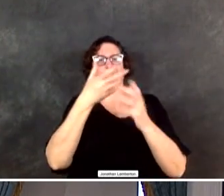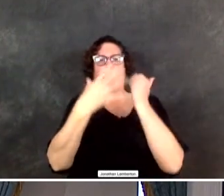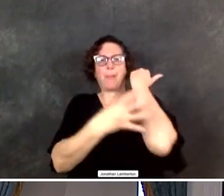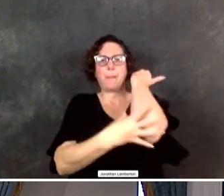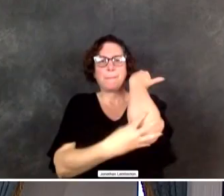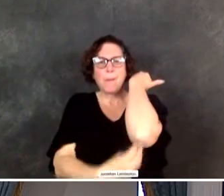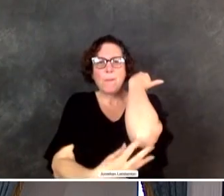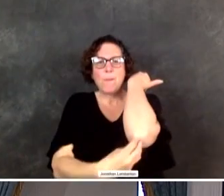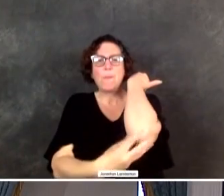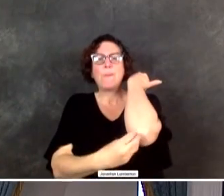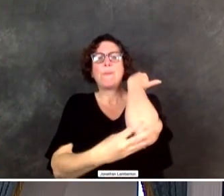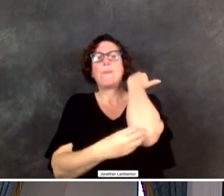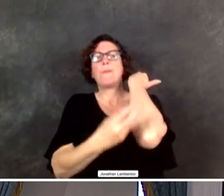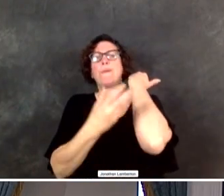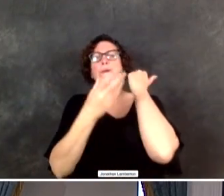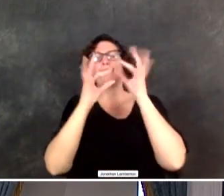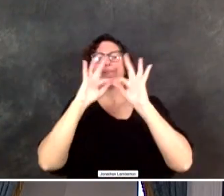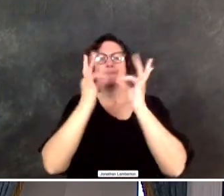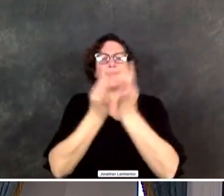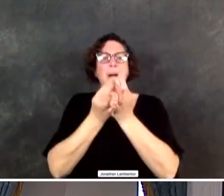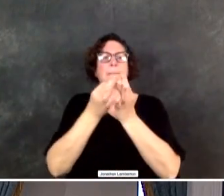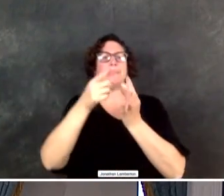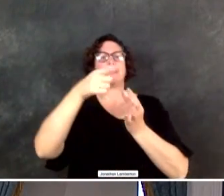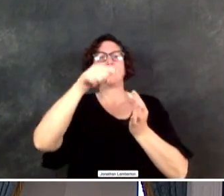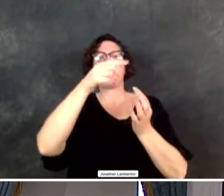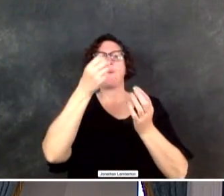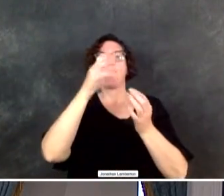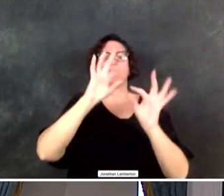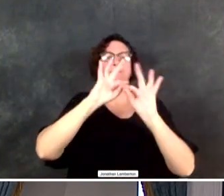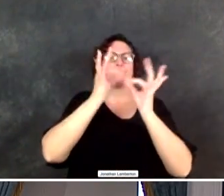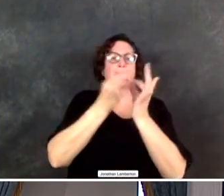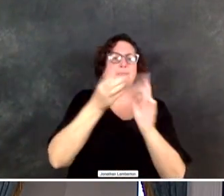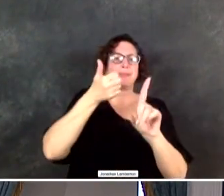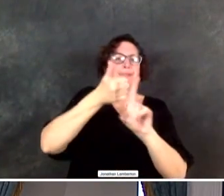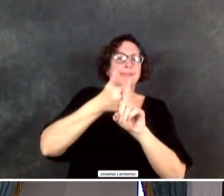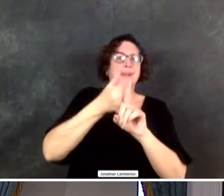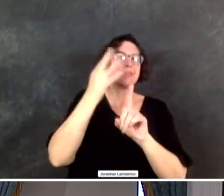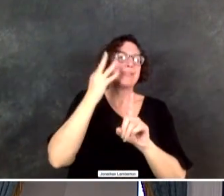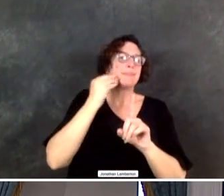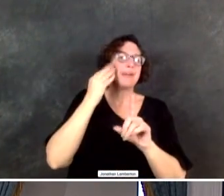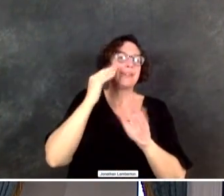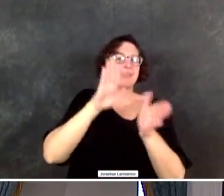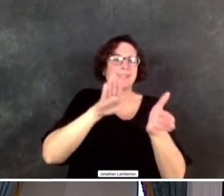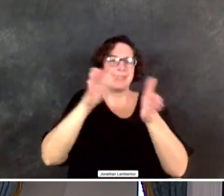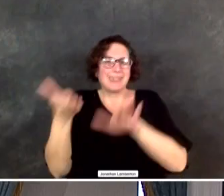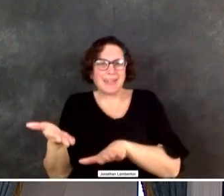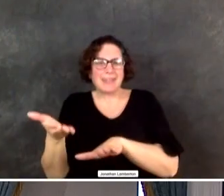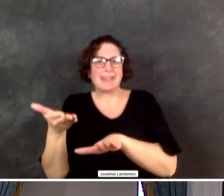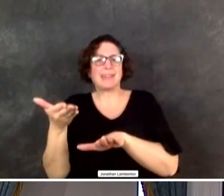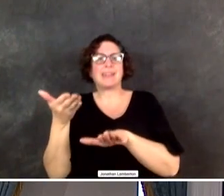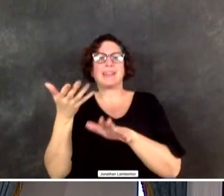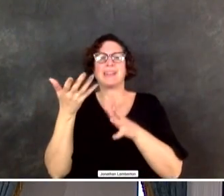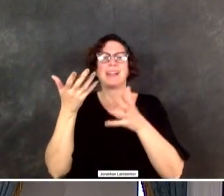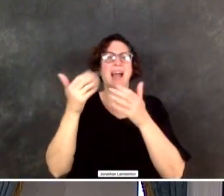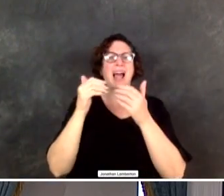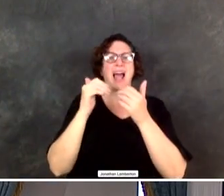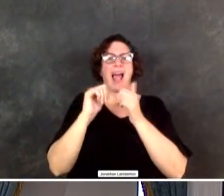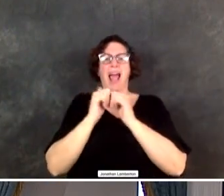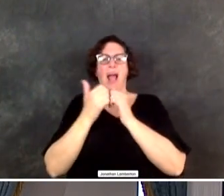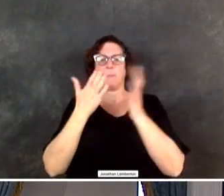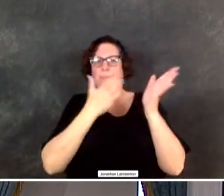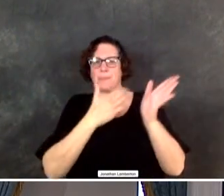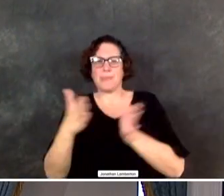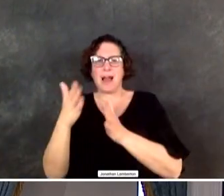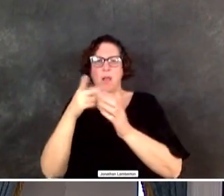by COVID-19, what contingency plans, what formal steps can the city speak to that